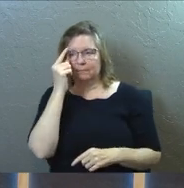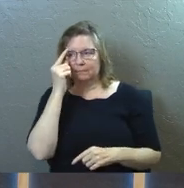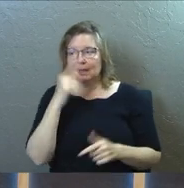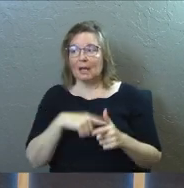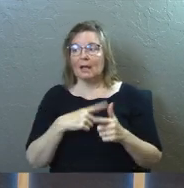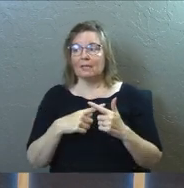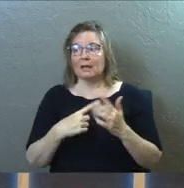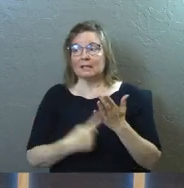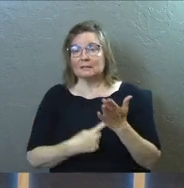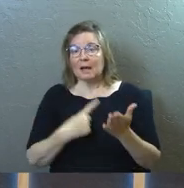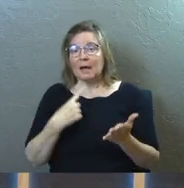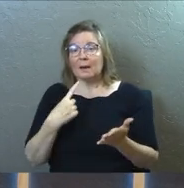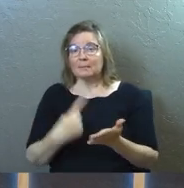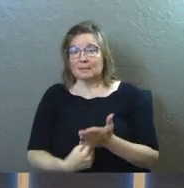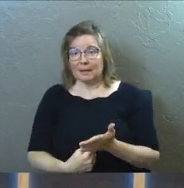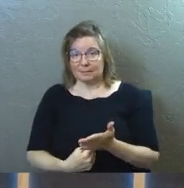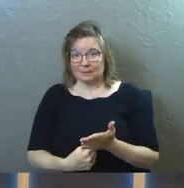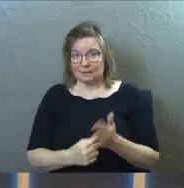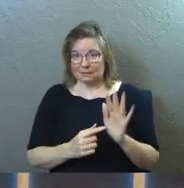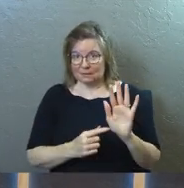And then sometimes,